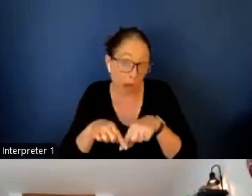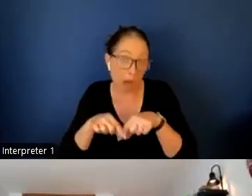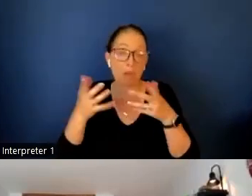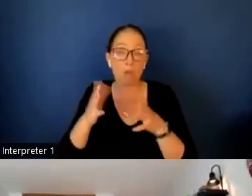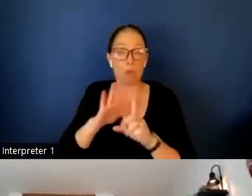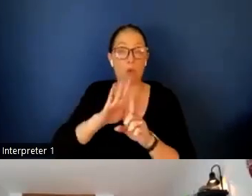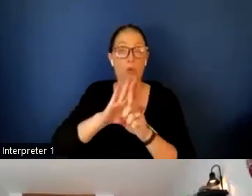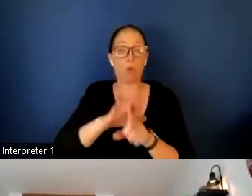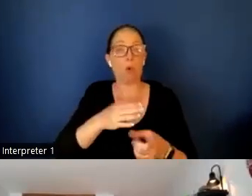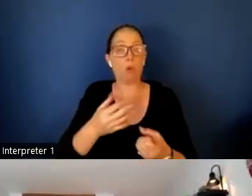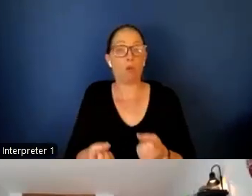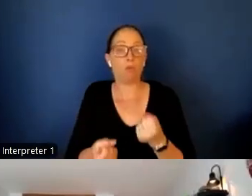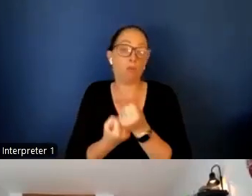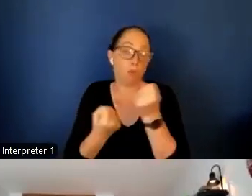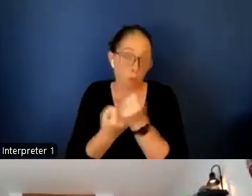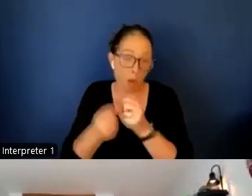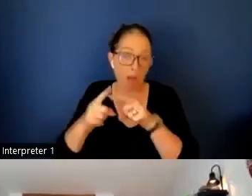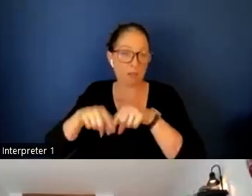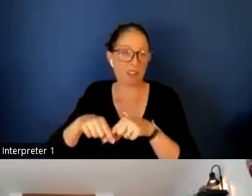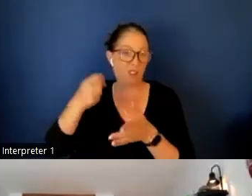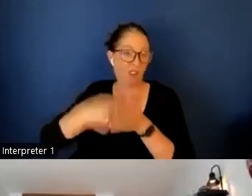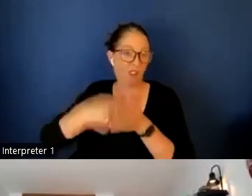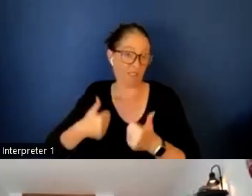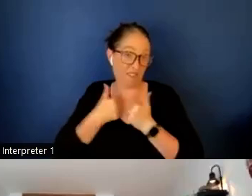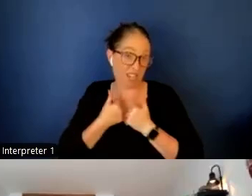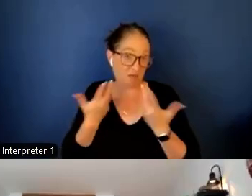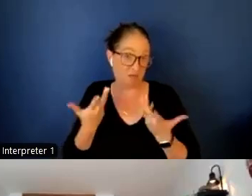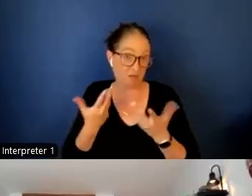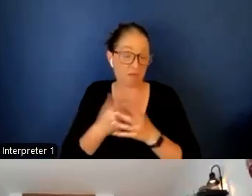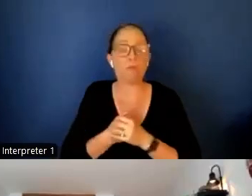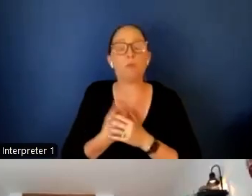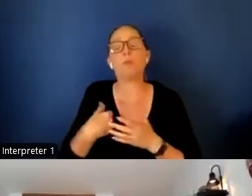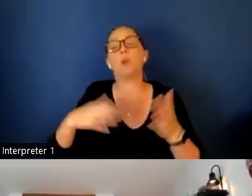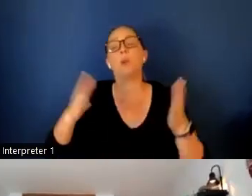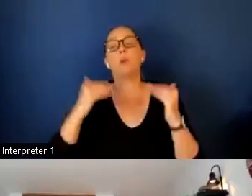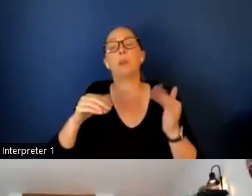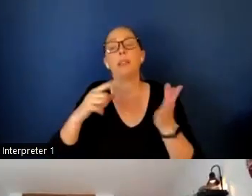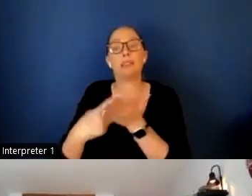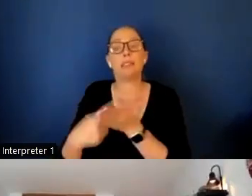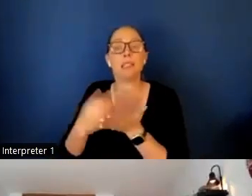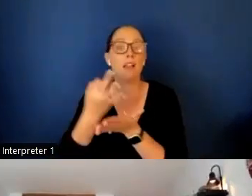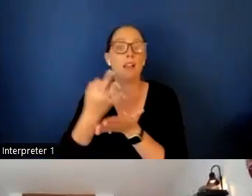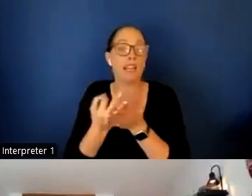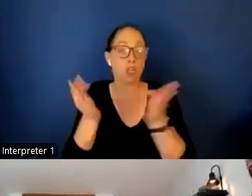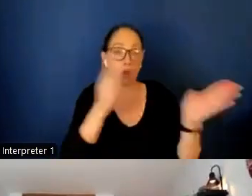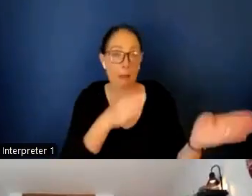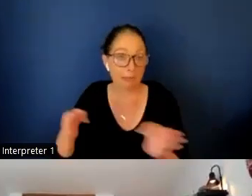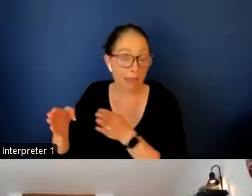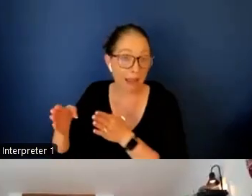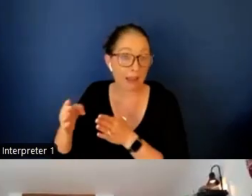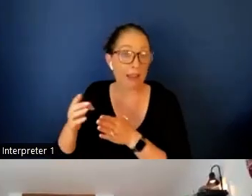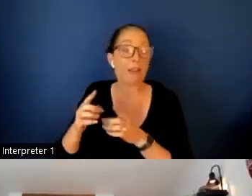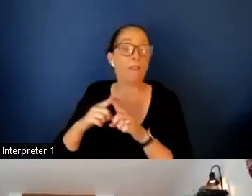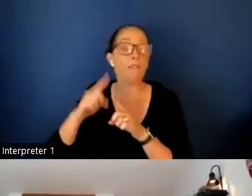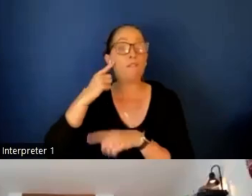on the cost of living in your area. We also talked about the importance not only of future financial planning, but also past. So